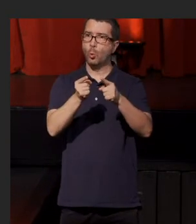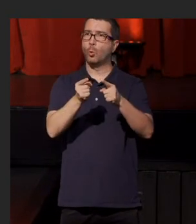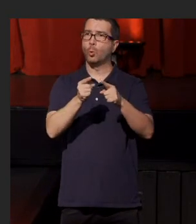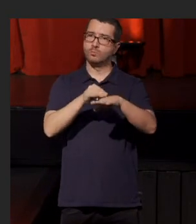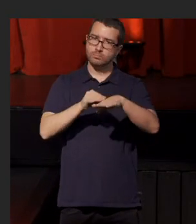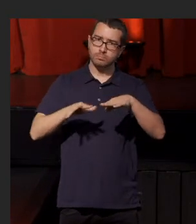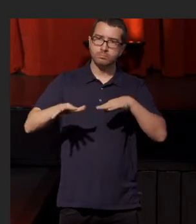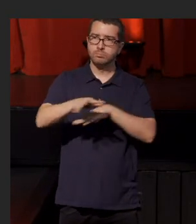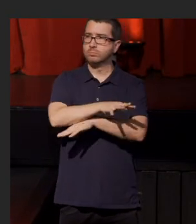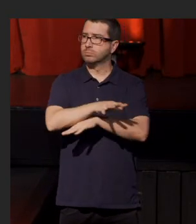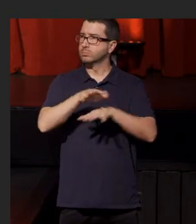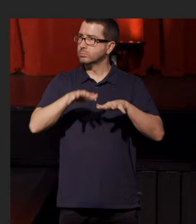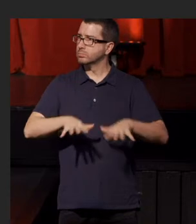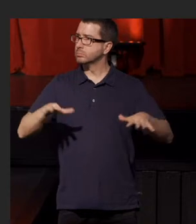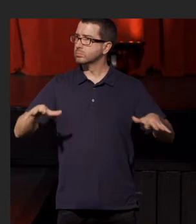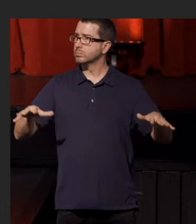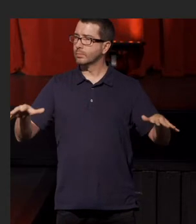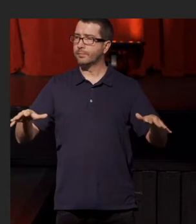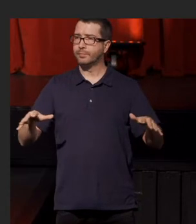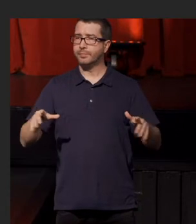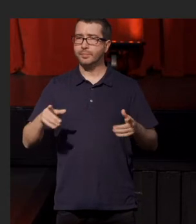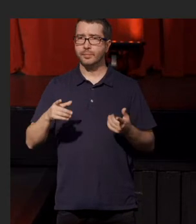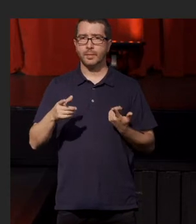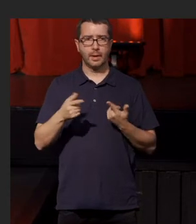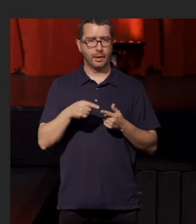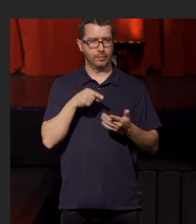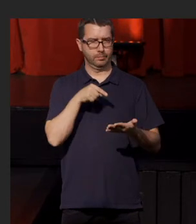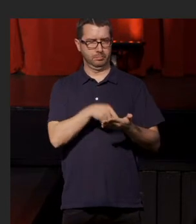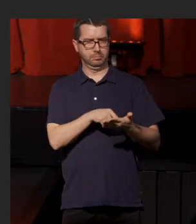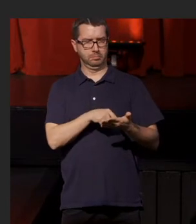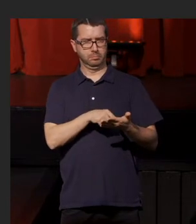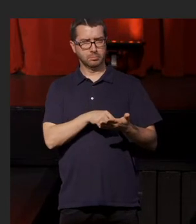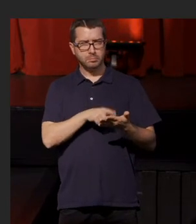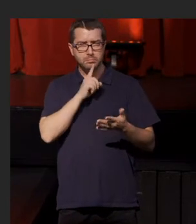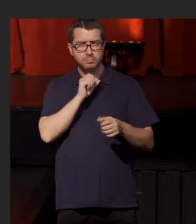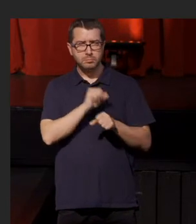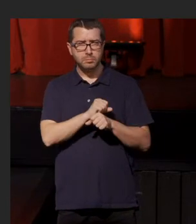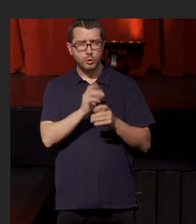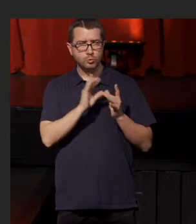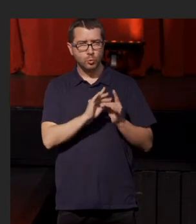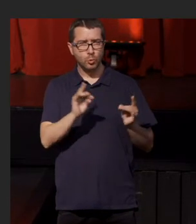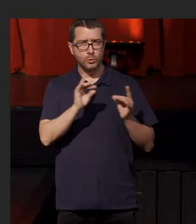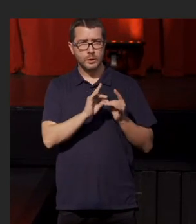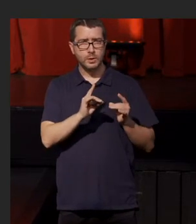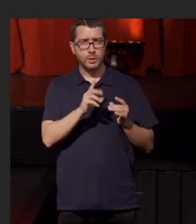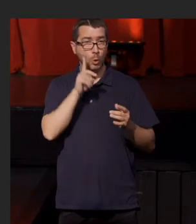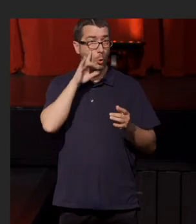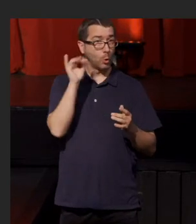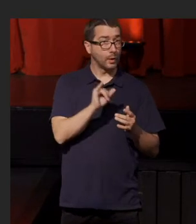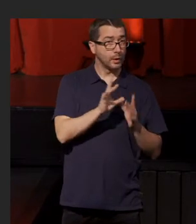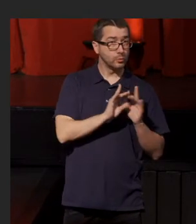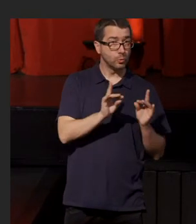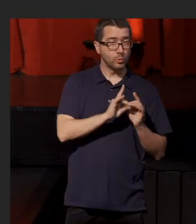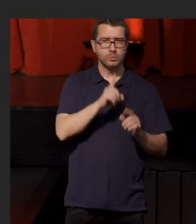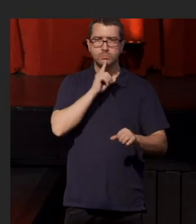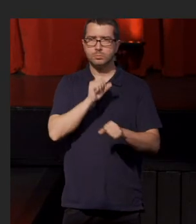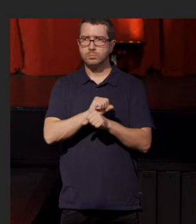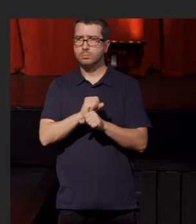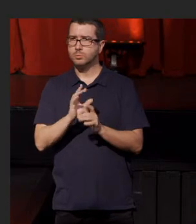questioning whether or not this thing that looks like a story, does it look like a story or is it a story, right? Does it look like